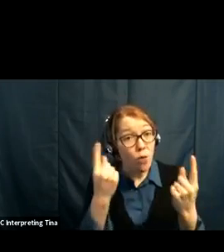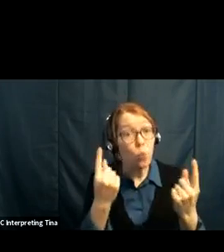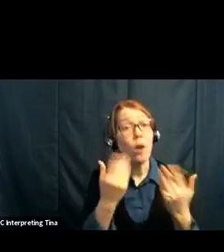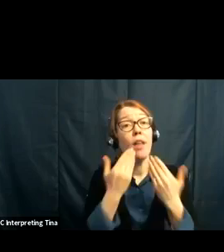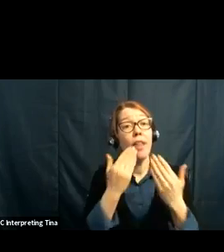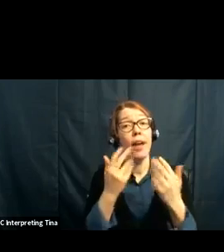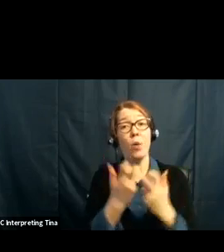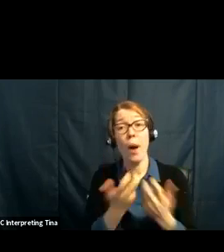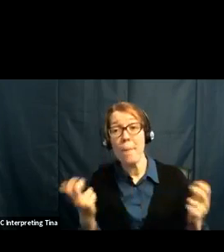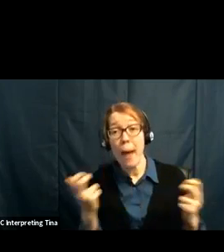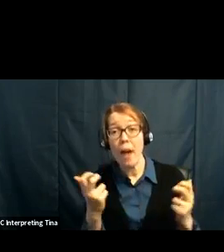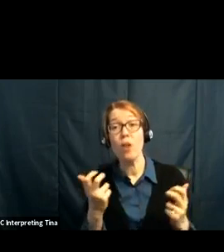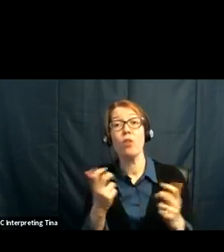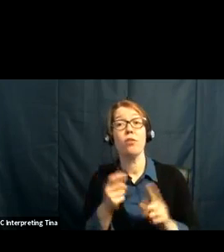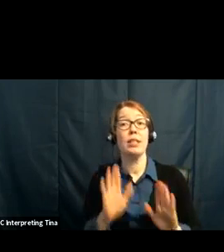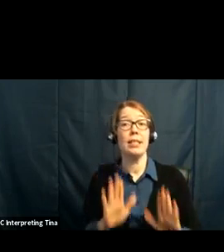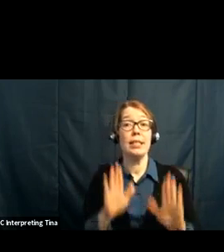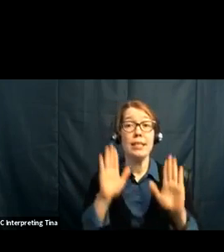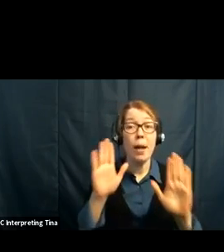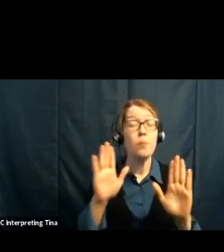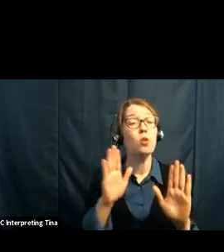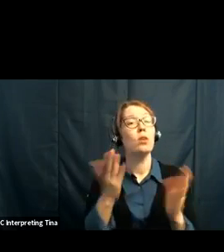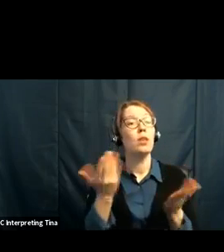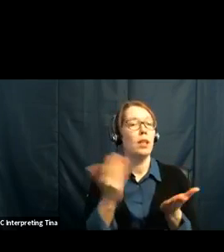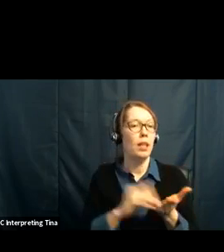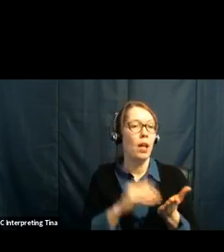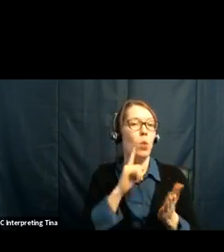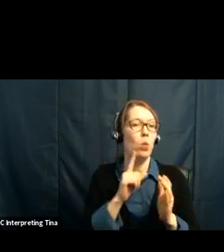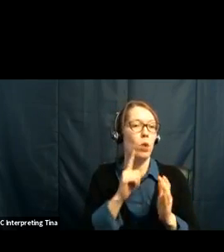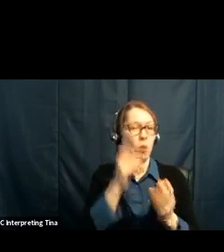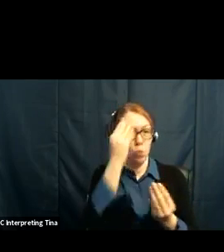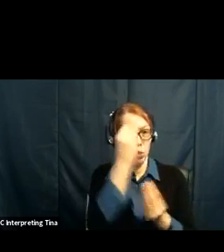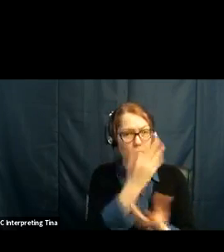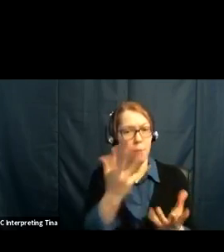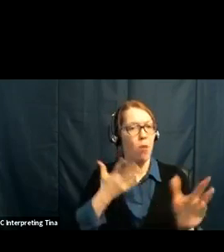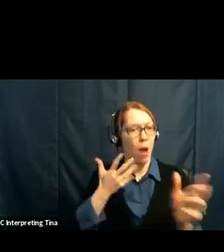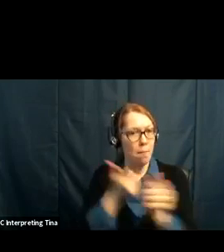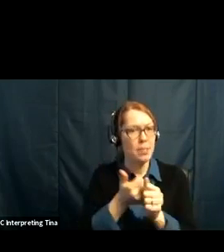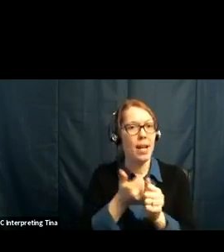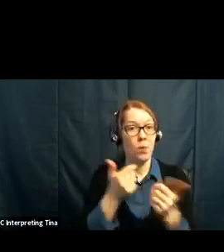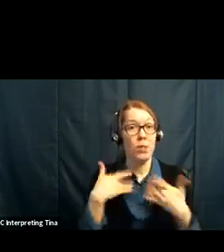panel. Again, exceptional. And again, we will keep you posted in our community what's happening. Thank you.